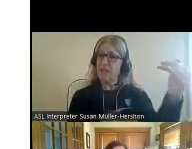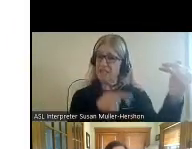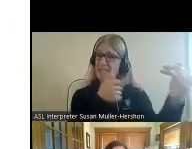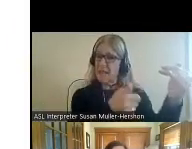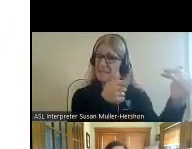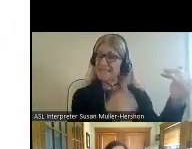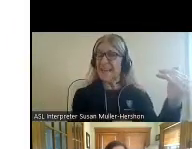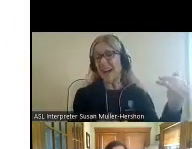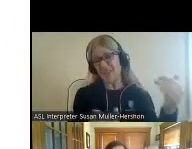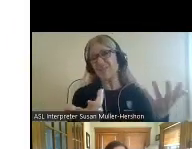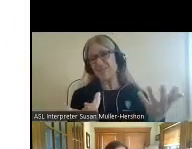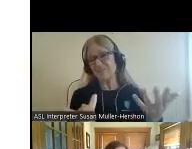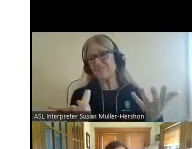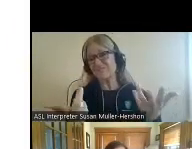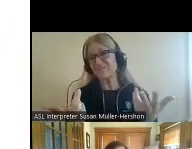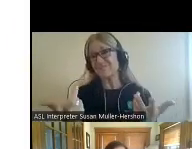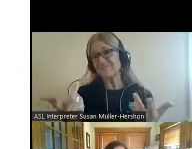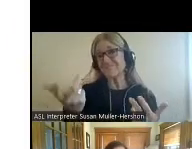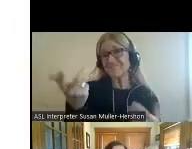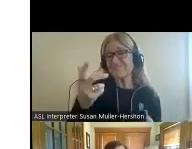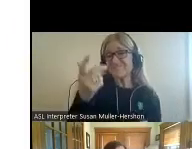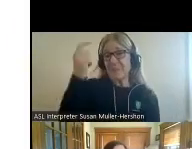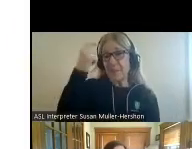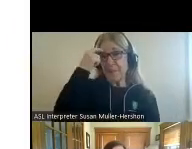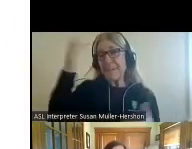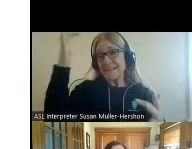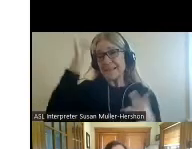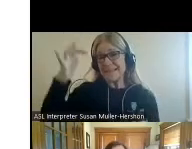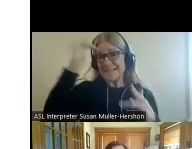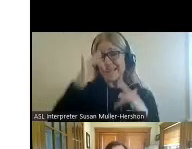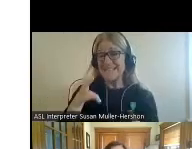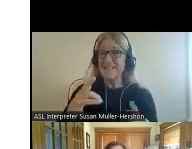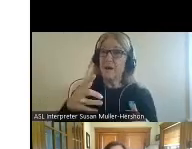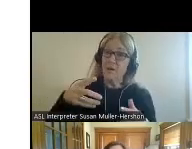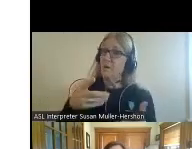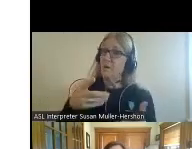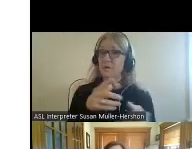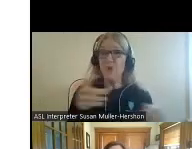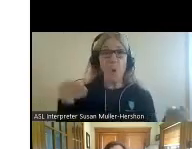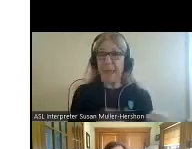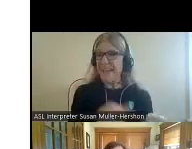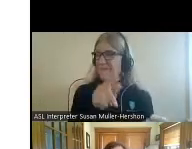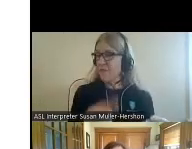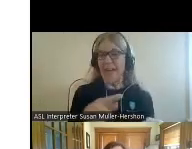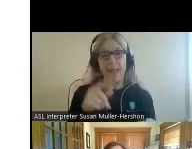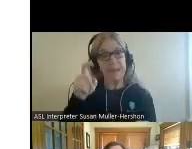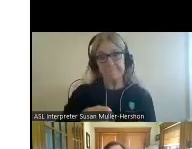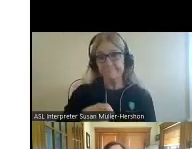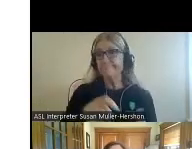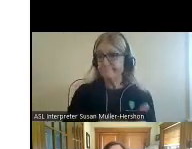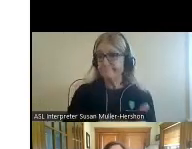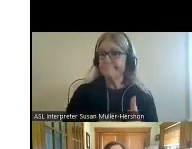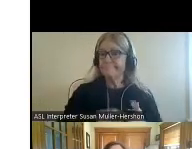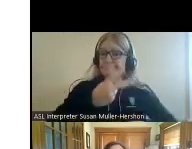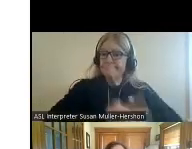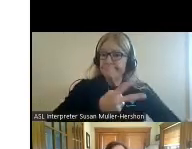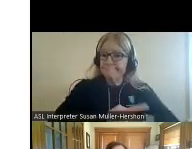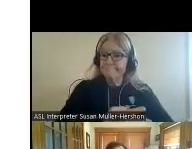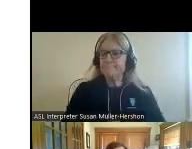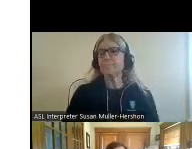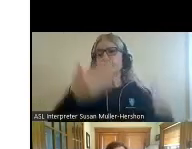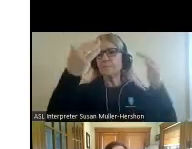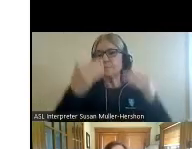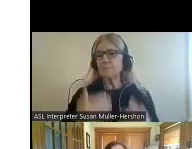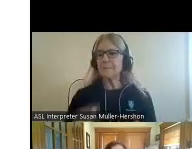illness, and that translating to a lot of unpaid care hours. In our community, people that